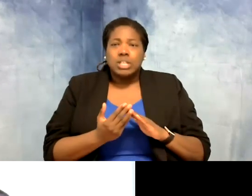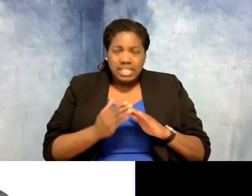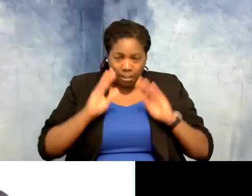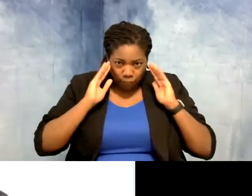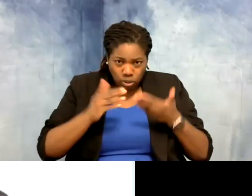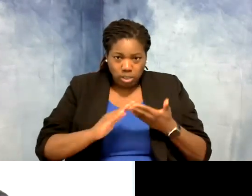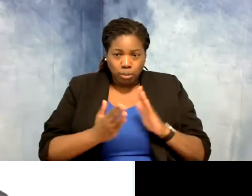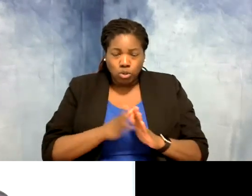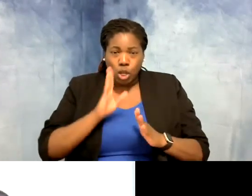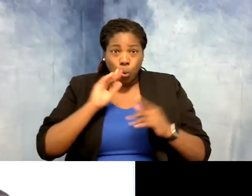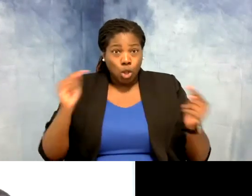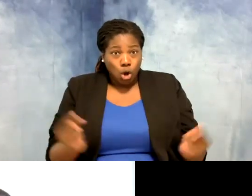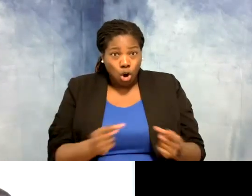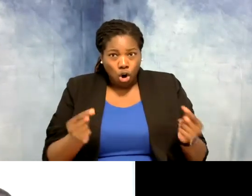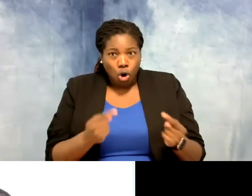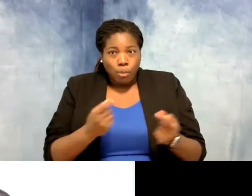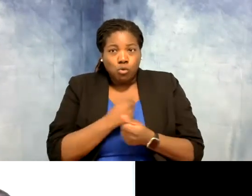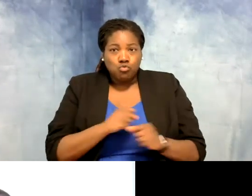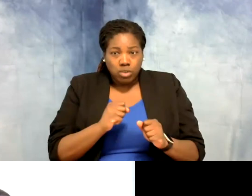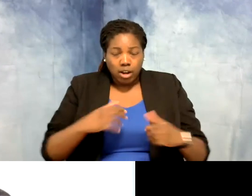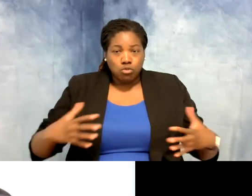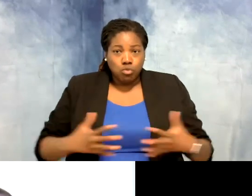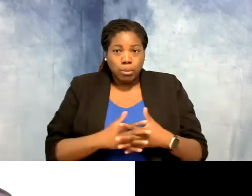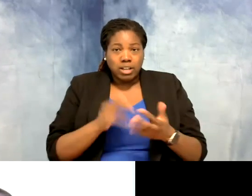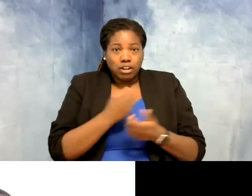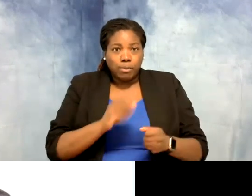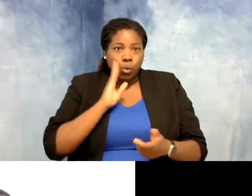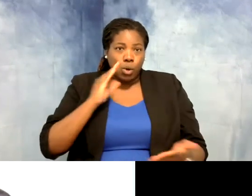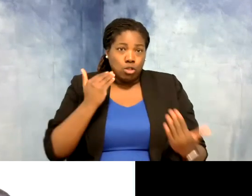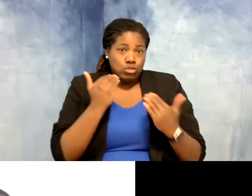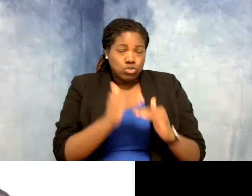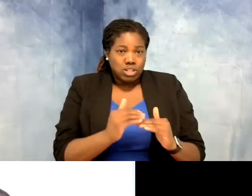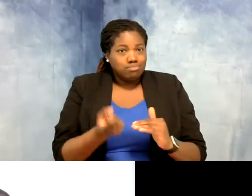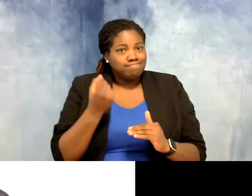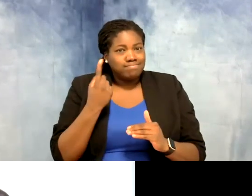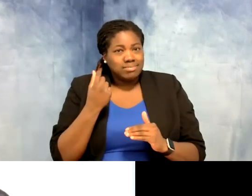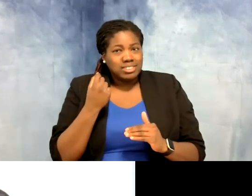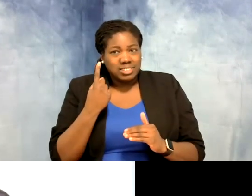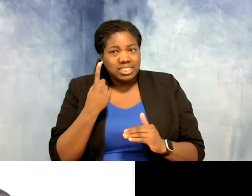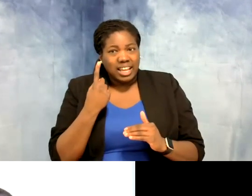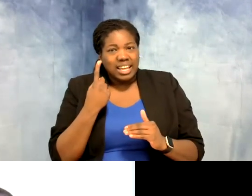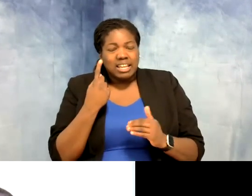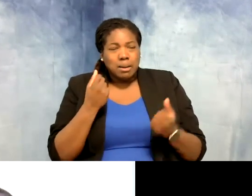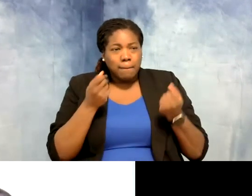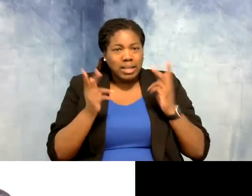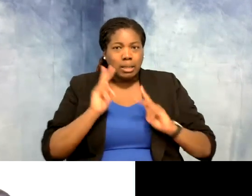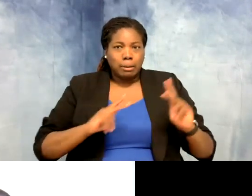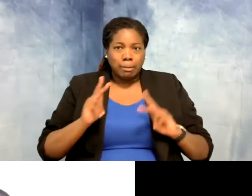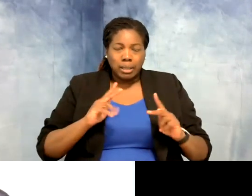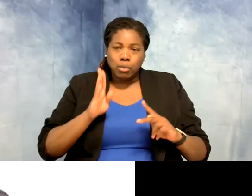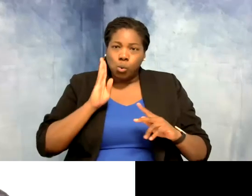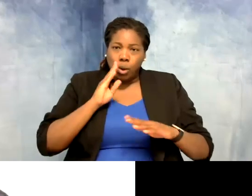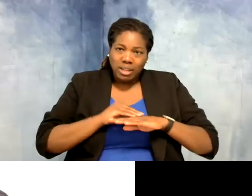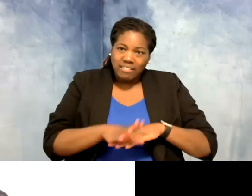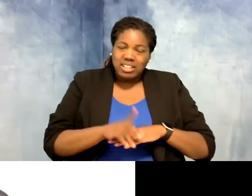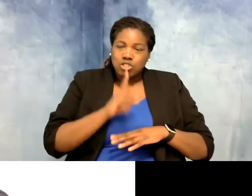communities that are harmed when reproductive freedom is restricted and making sure that we understand with so many people affected, it's